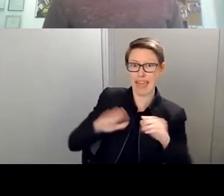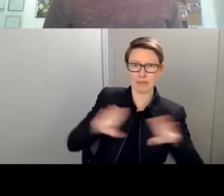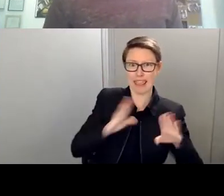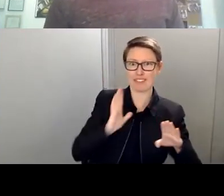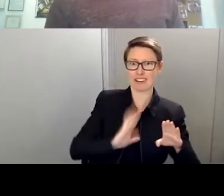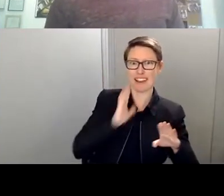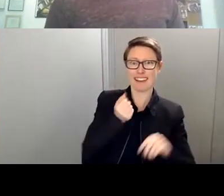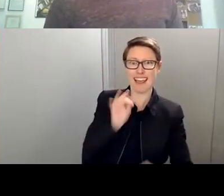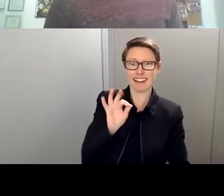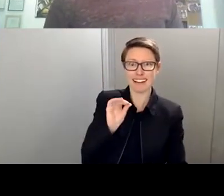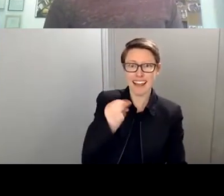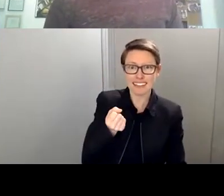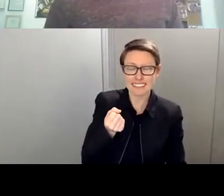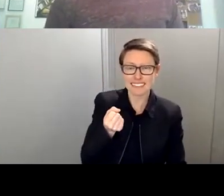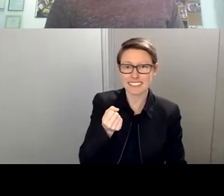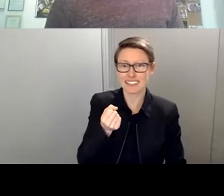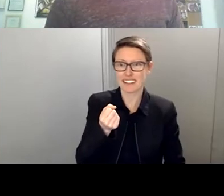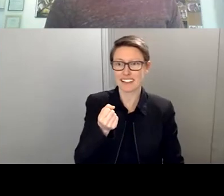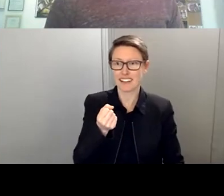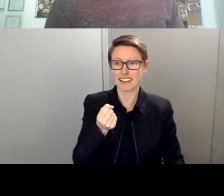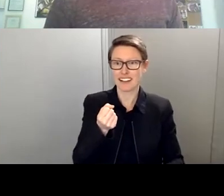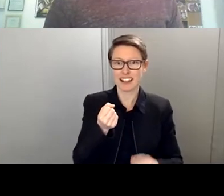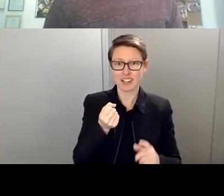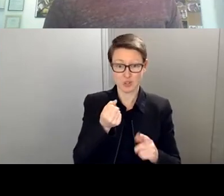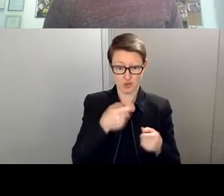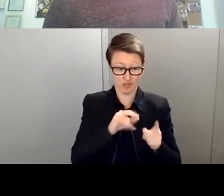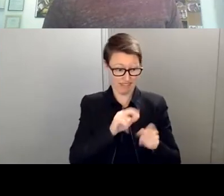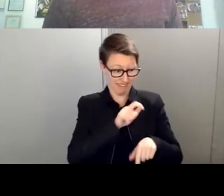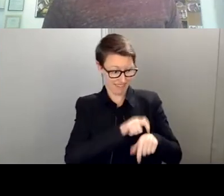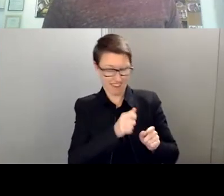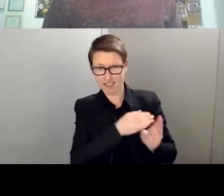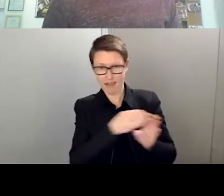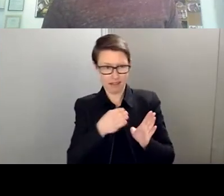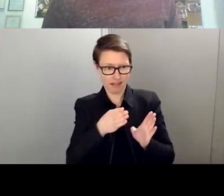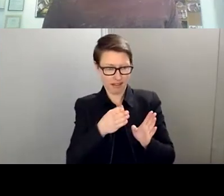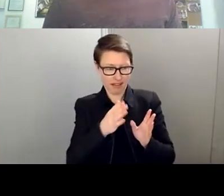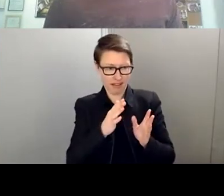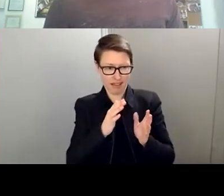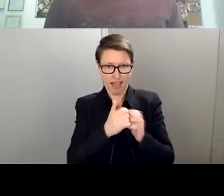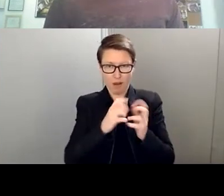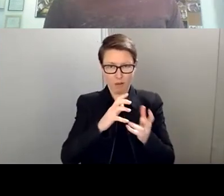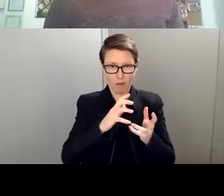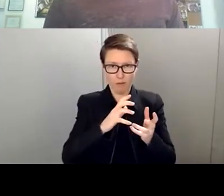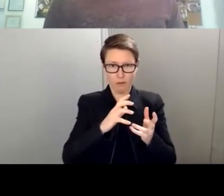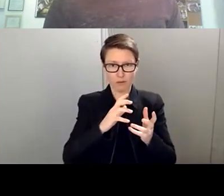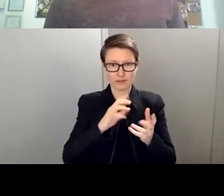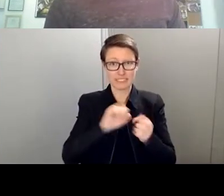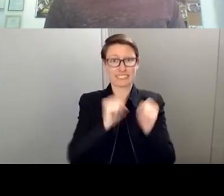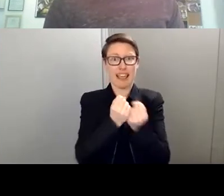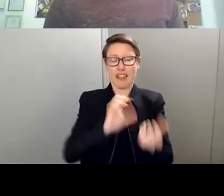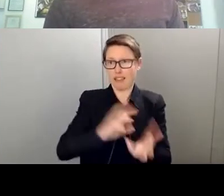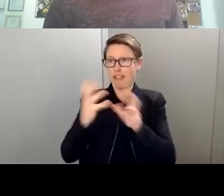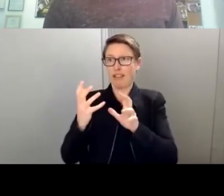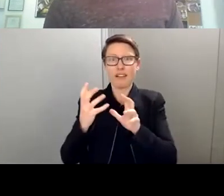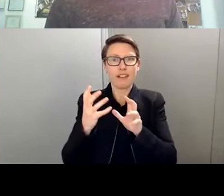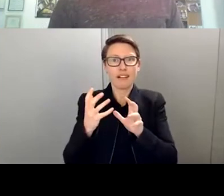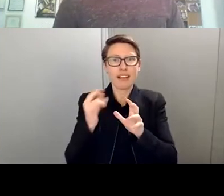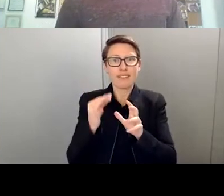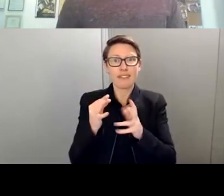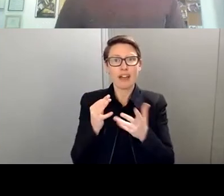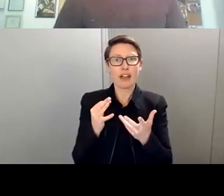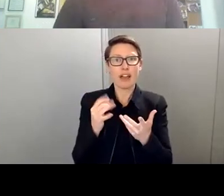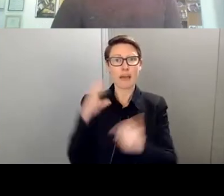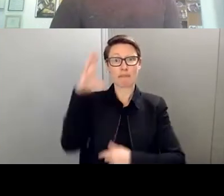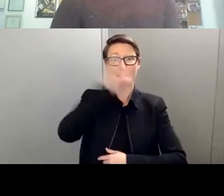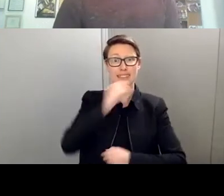havoc was wreaked during that period. And if we don't get that right, then I don't get chances to